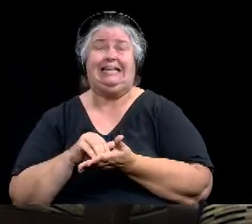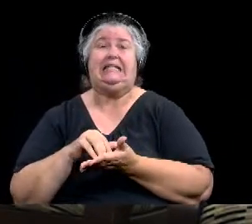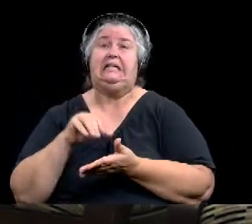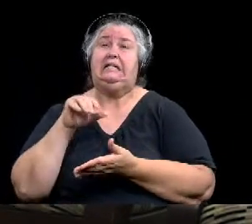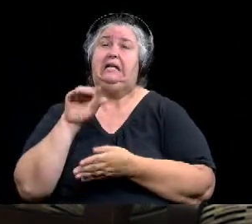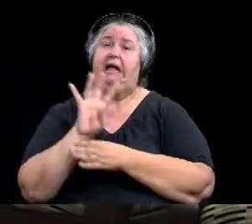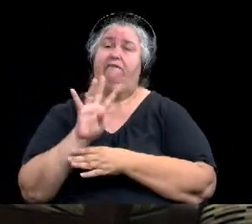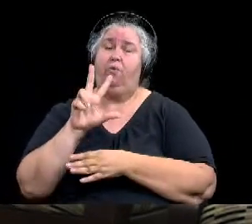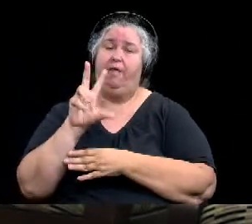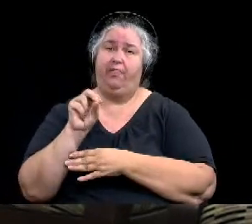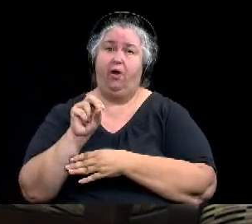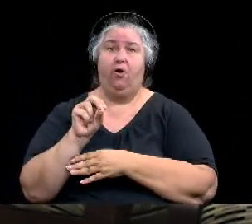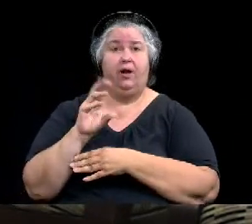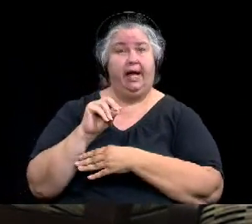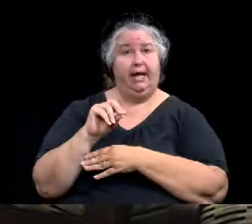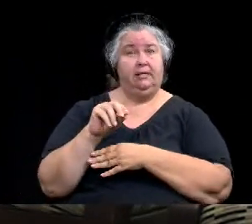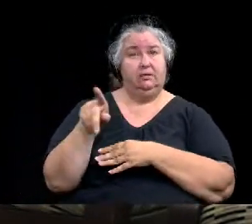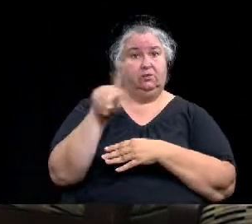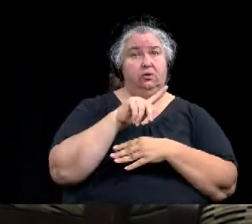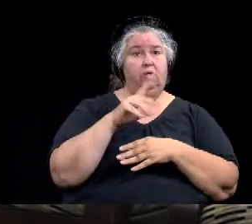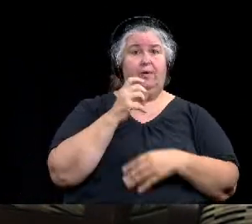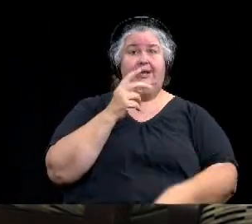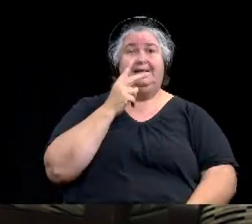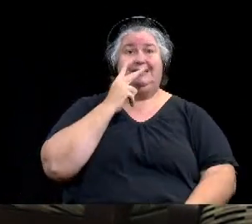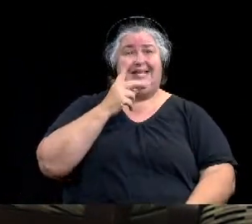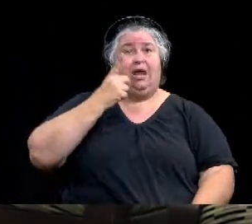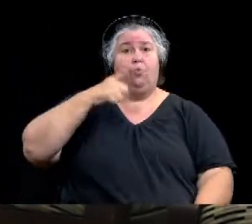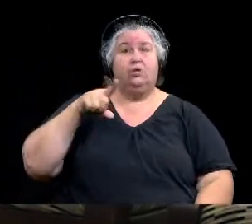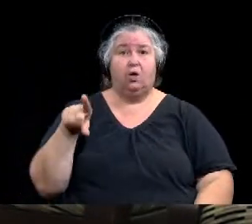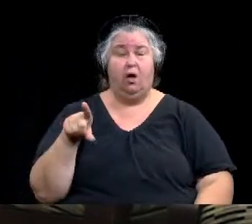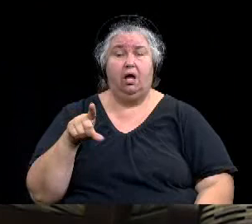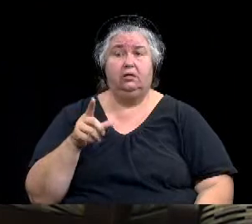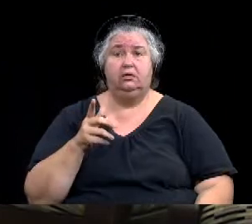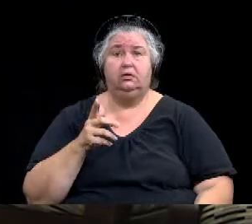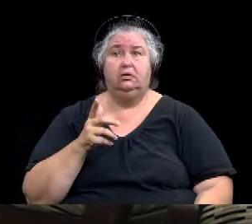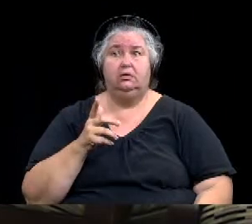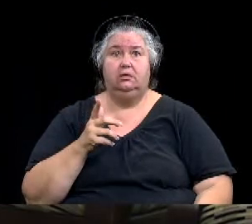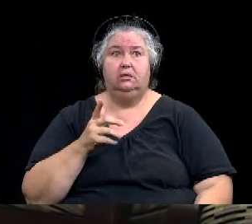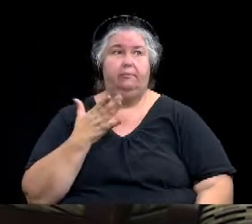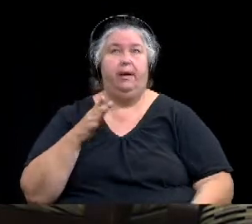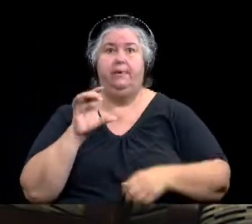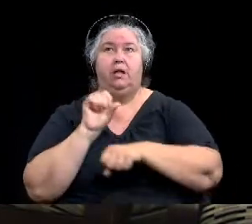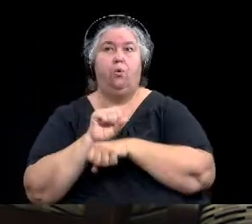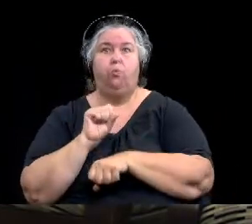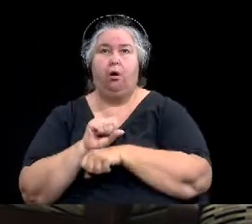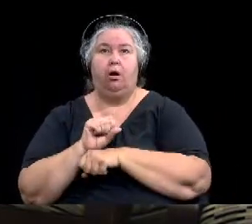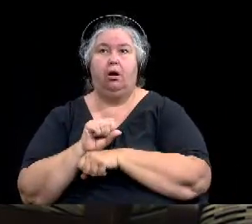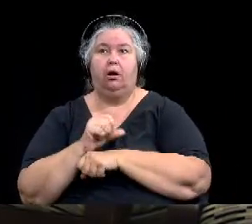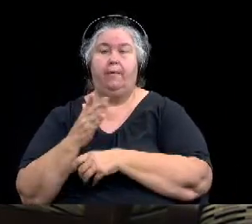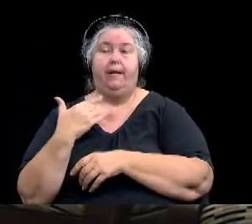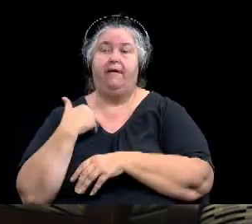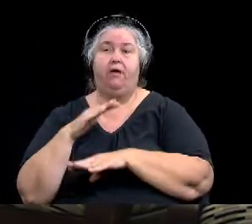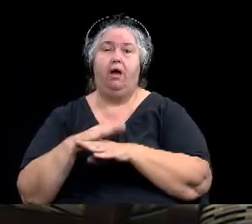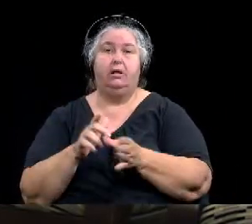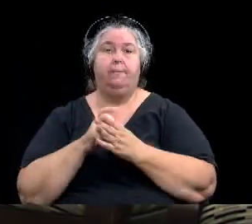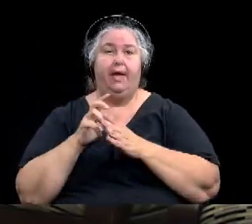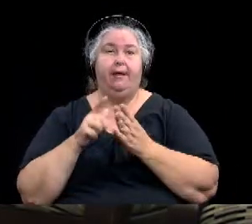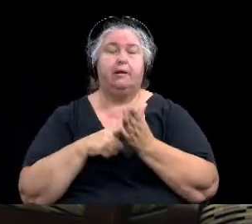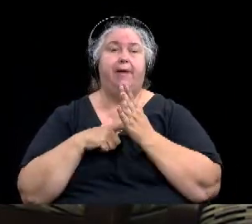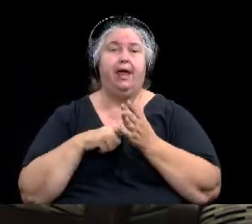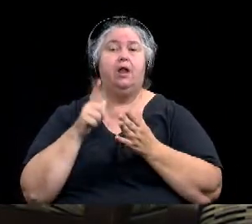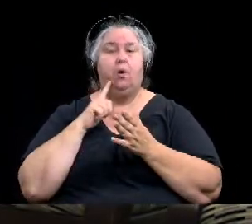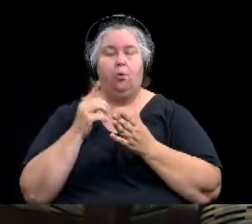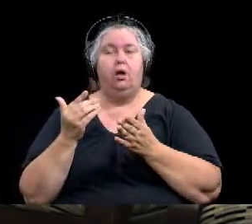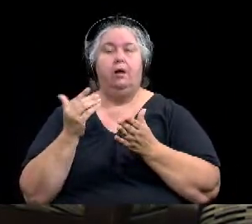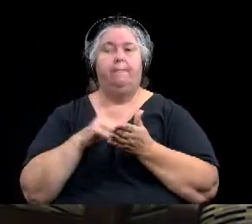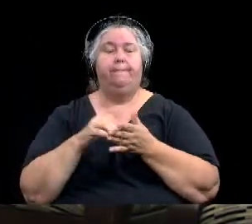And then for those people who want to see what's going on and then maybe they've been at work, we'll have it on demand. It'll replay on our cable channel today at